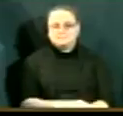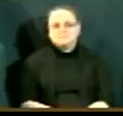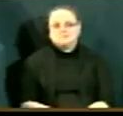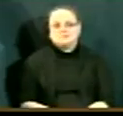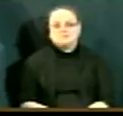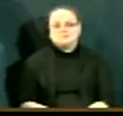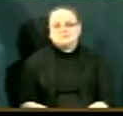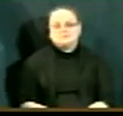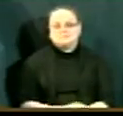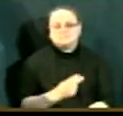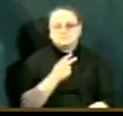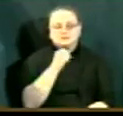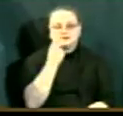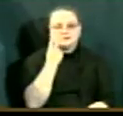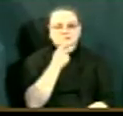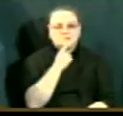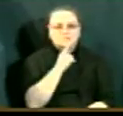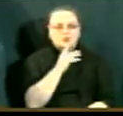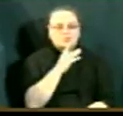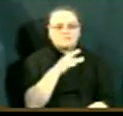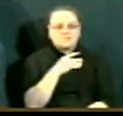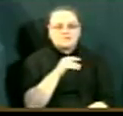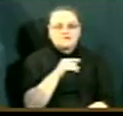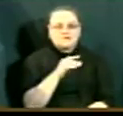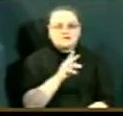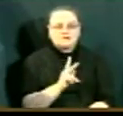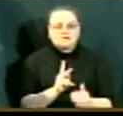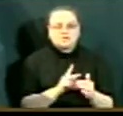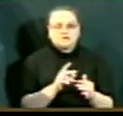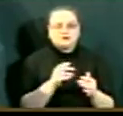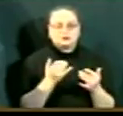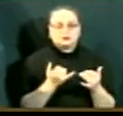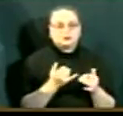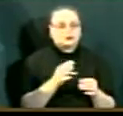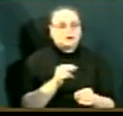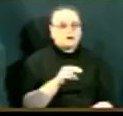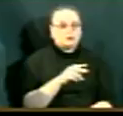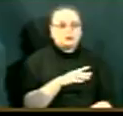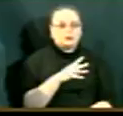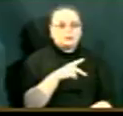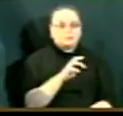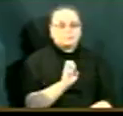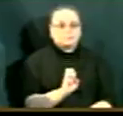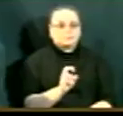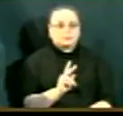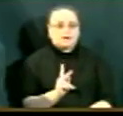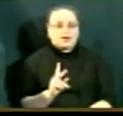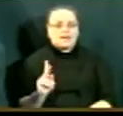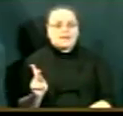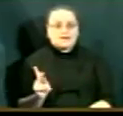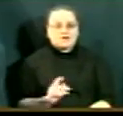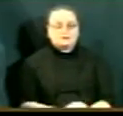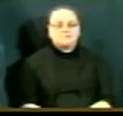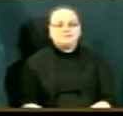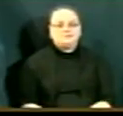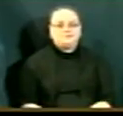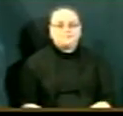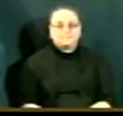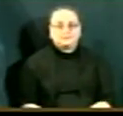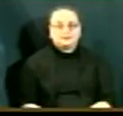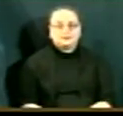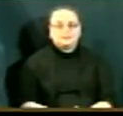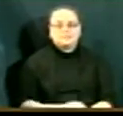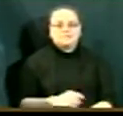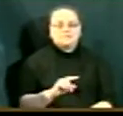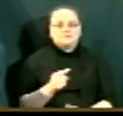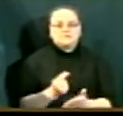talking kindergarten, we're talking first grade. No, you're talking pre-K and kindergarten only. First grade and fine arts have already been